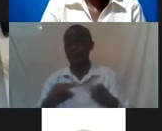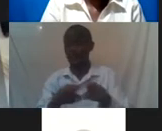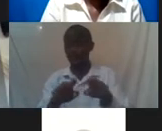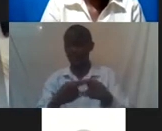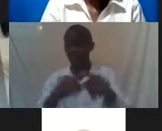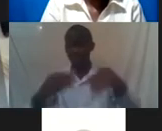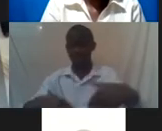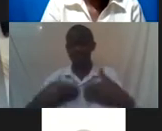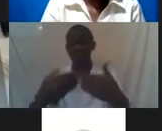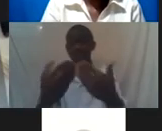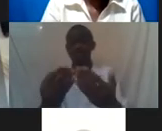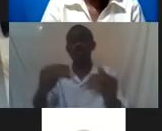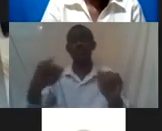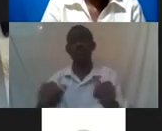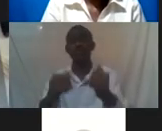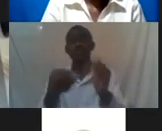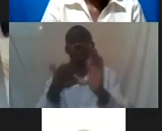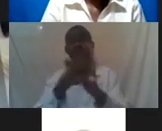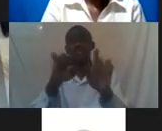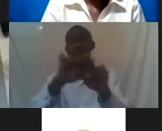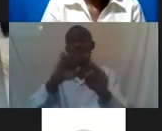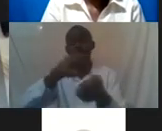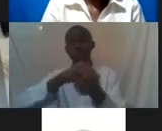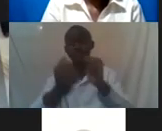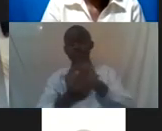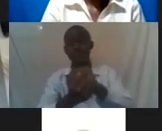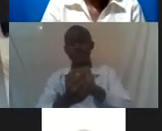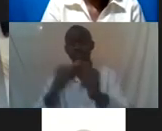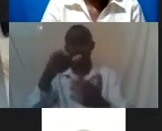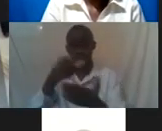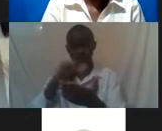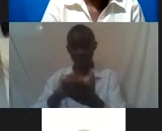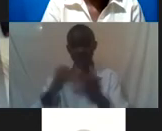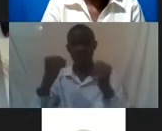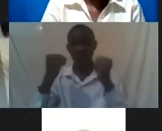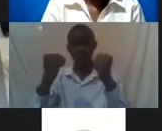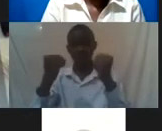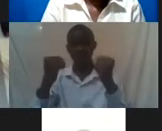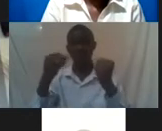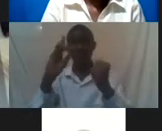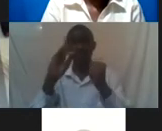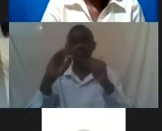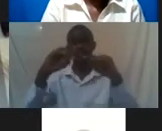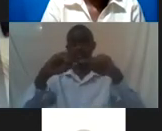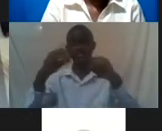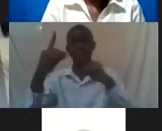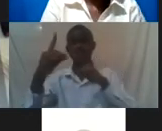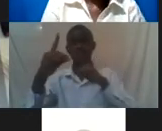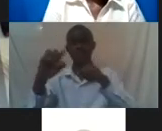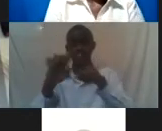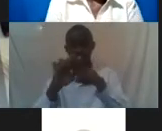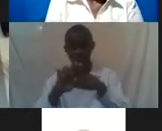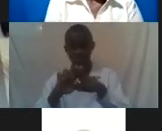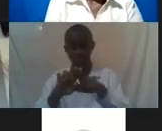and amendments that strengthen devolution, and proposed